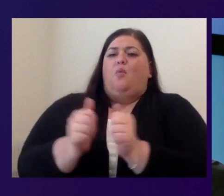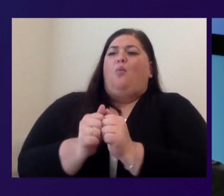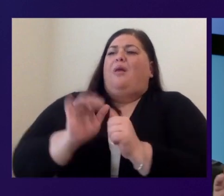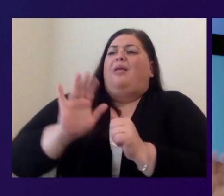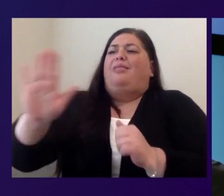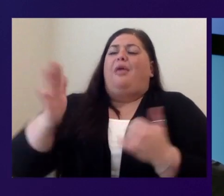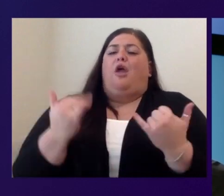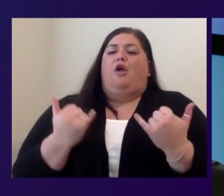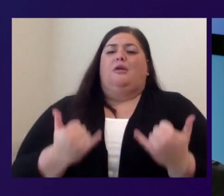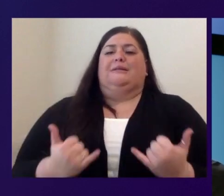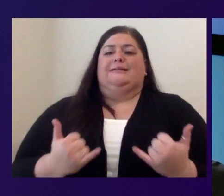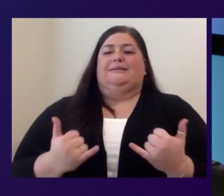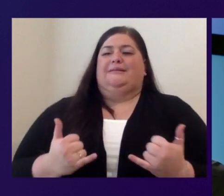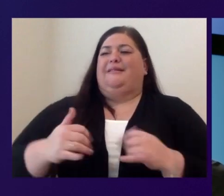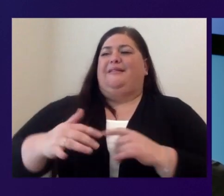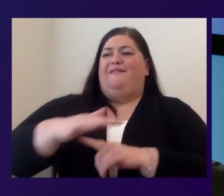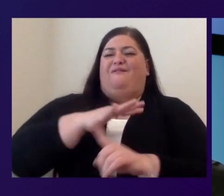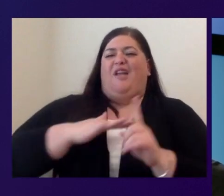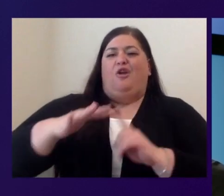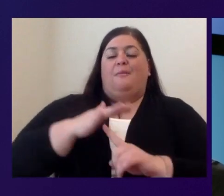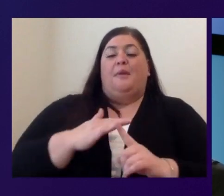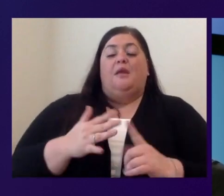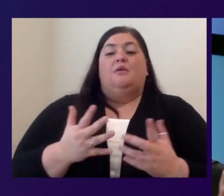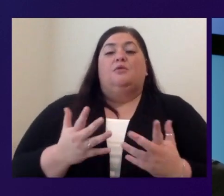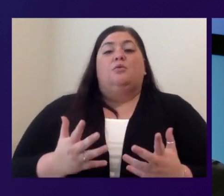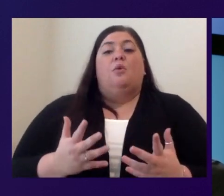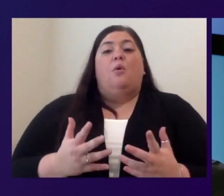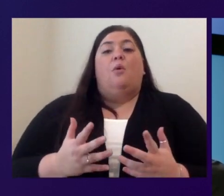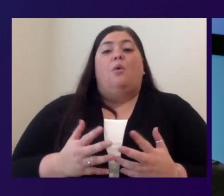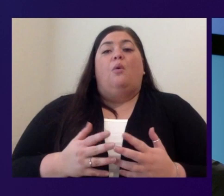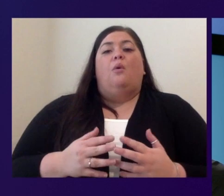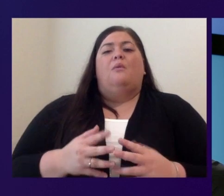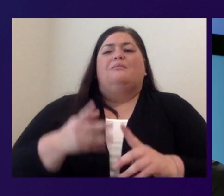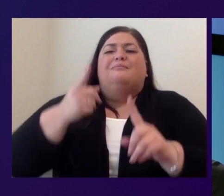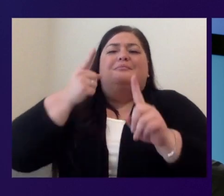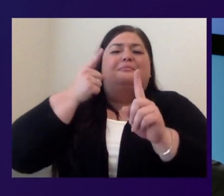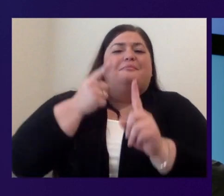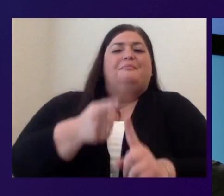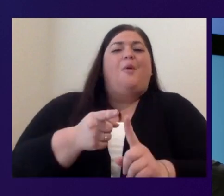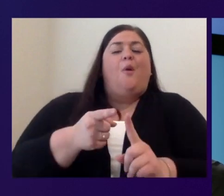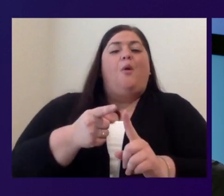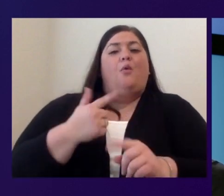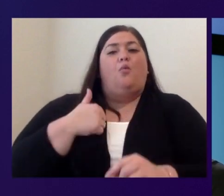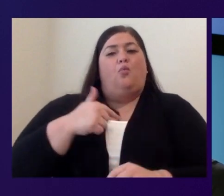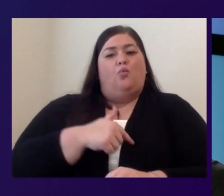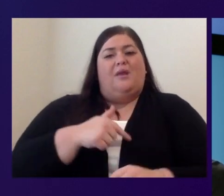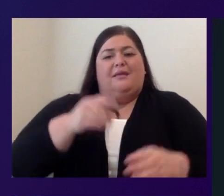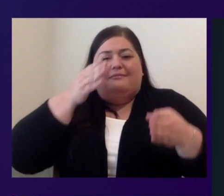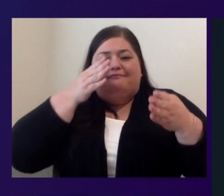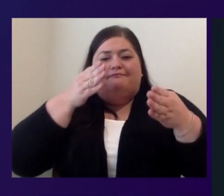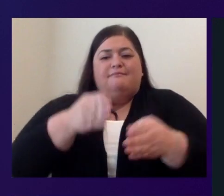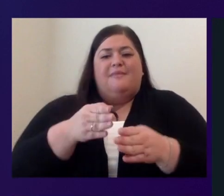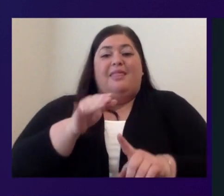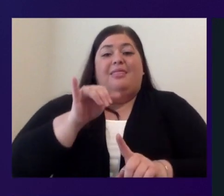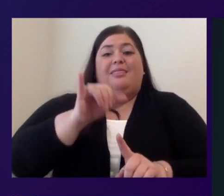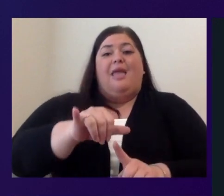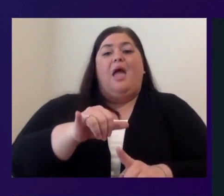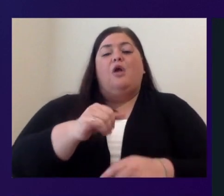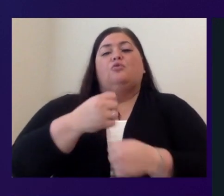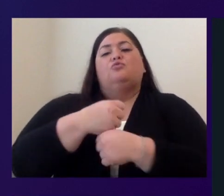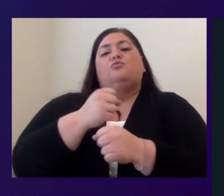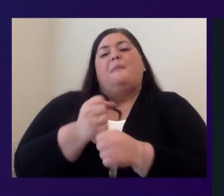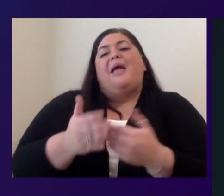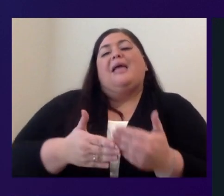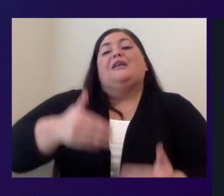just to kind of wrap this whole thing around, these are the workloads that we focus on to make it agile and easier for the companies to